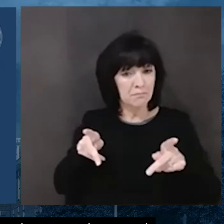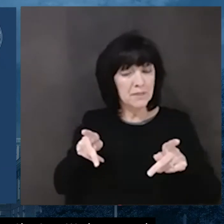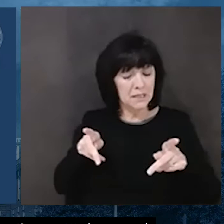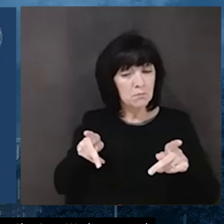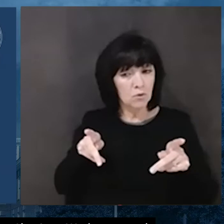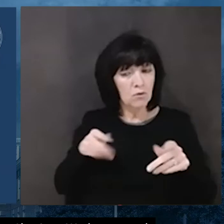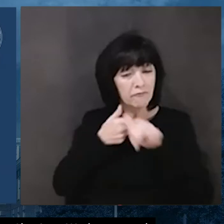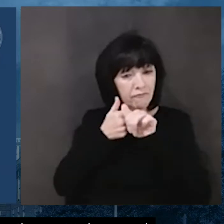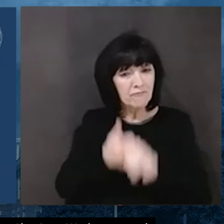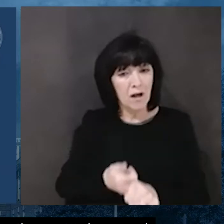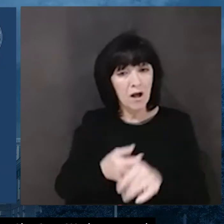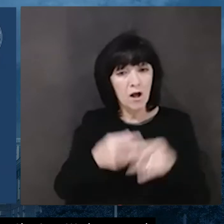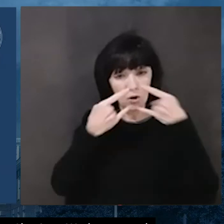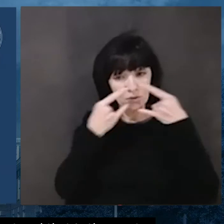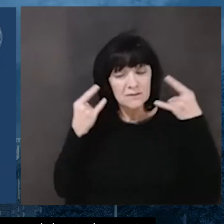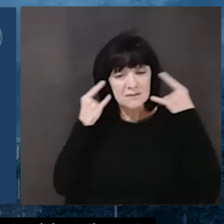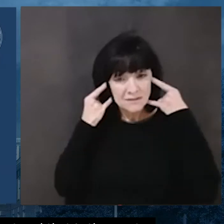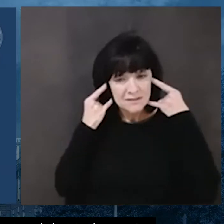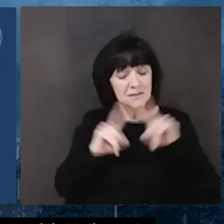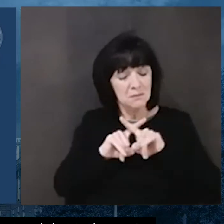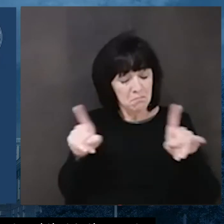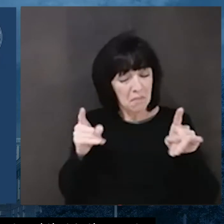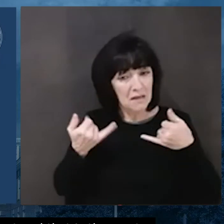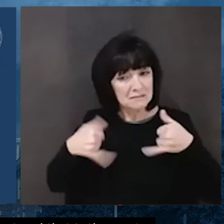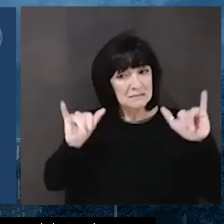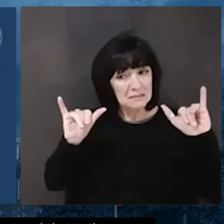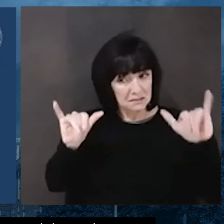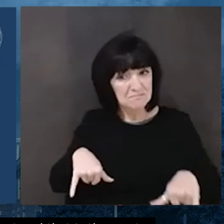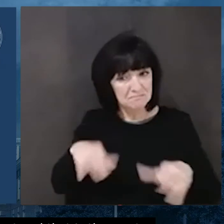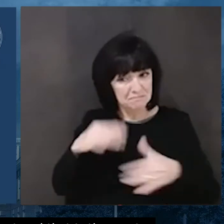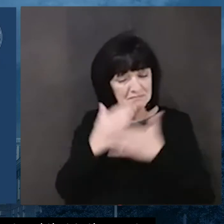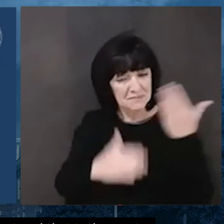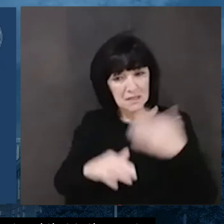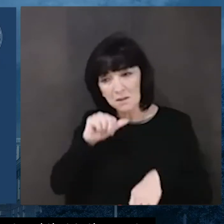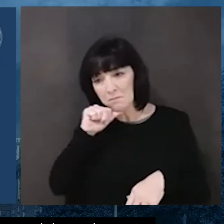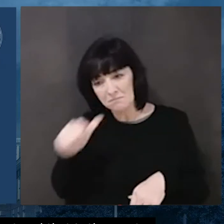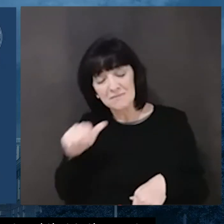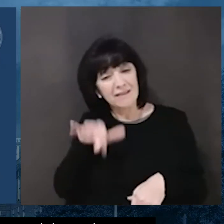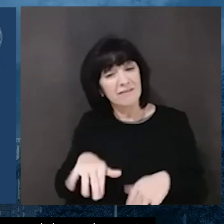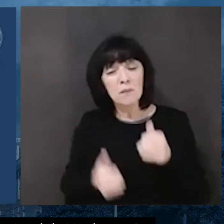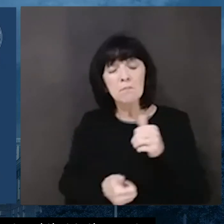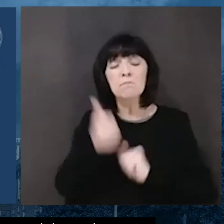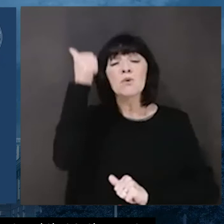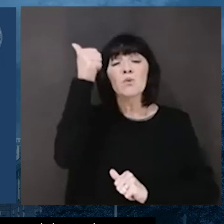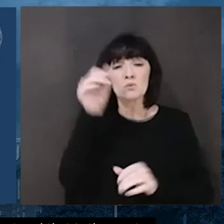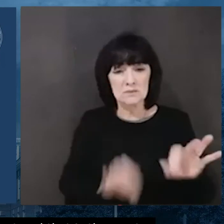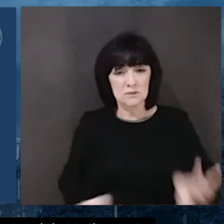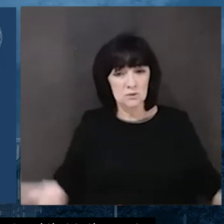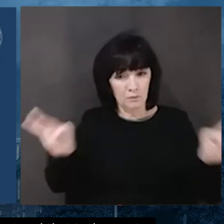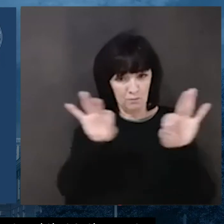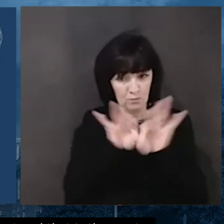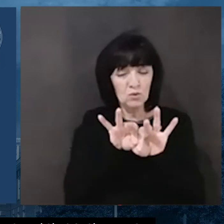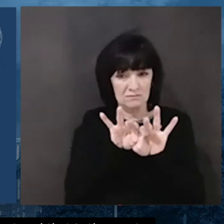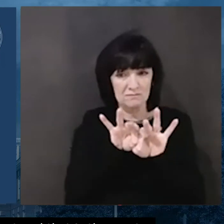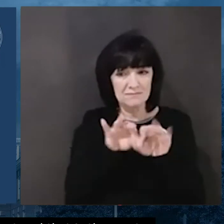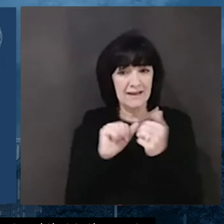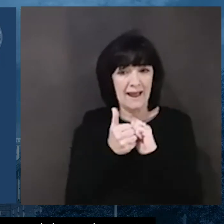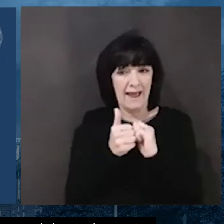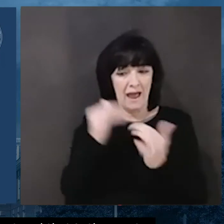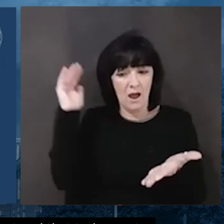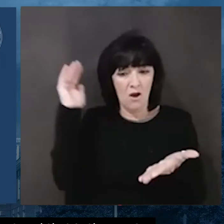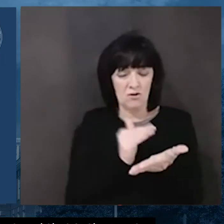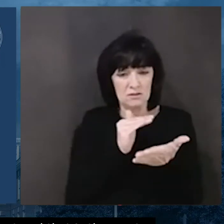an individual can do to protect him or herself and their family and friends, to reduce the number